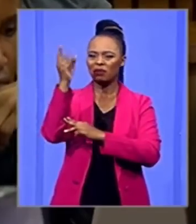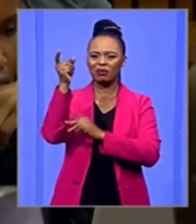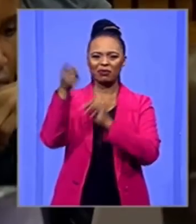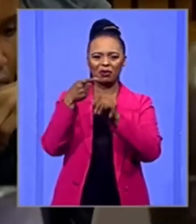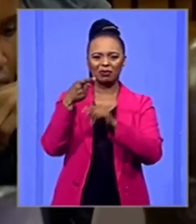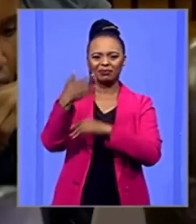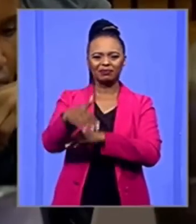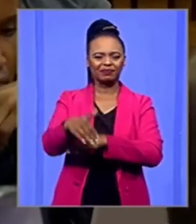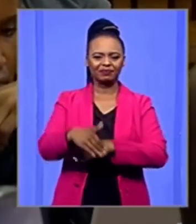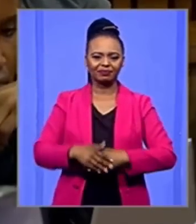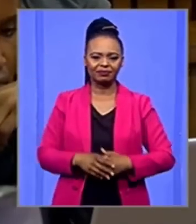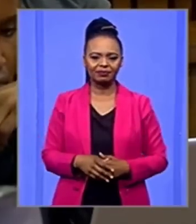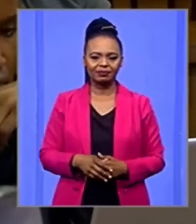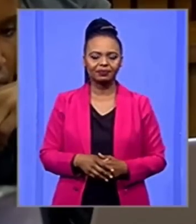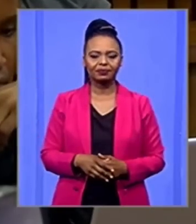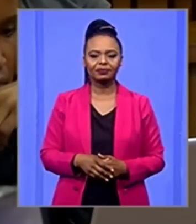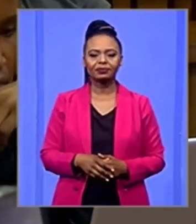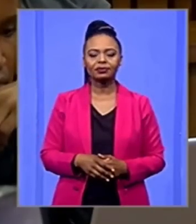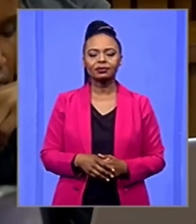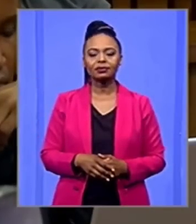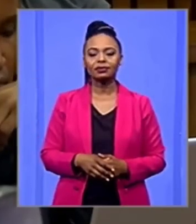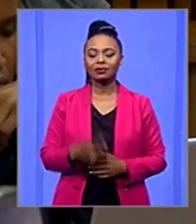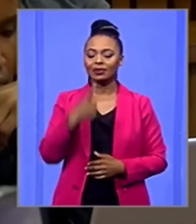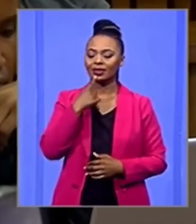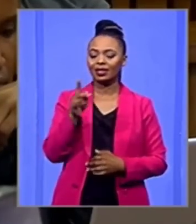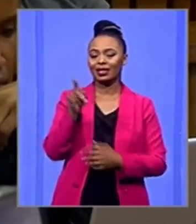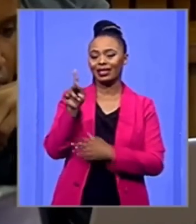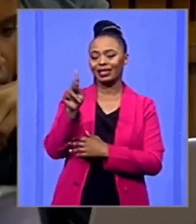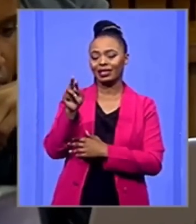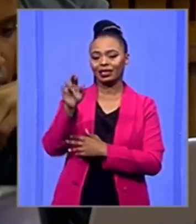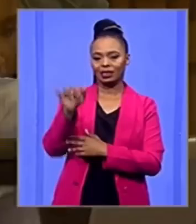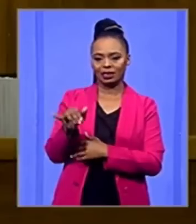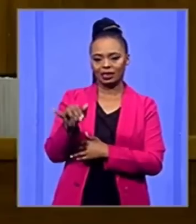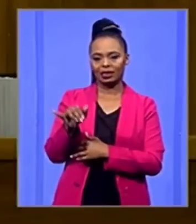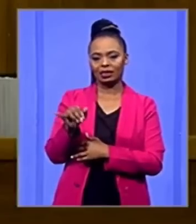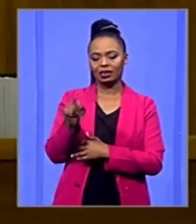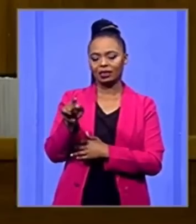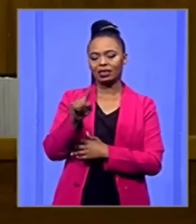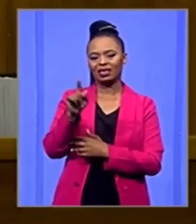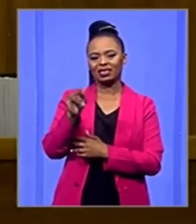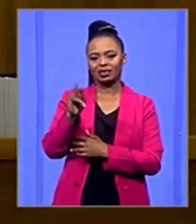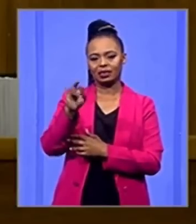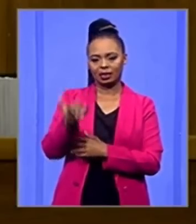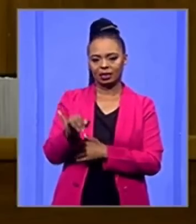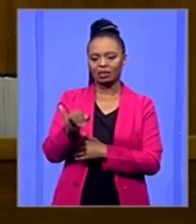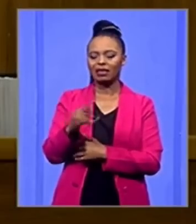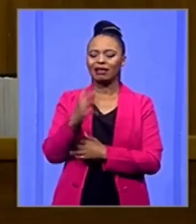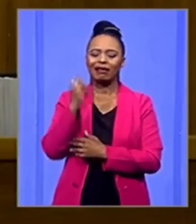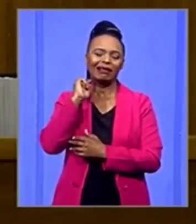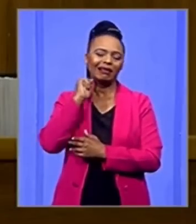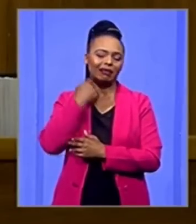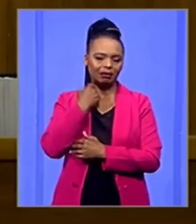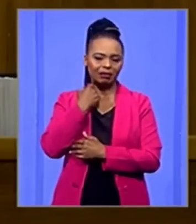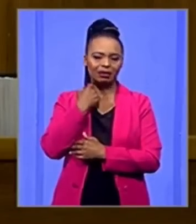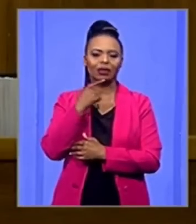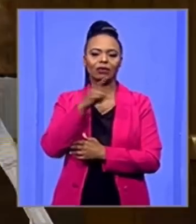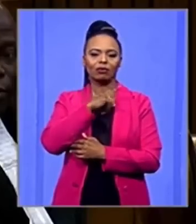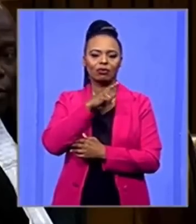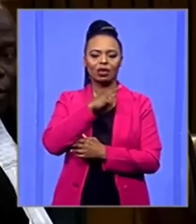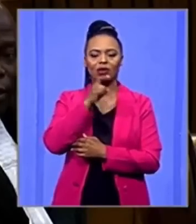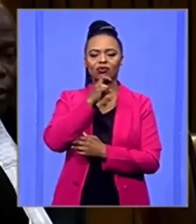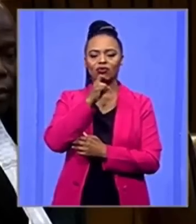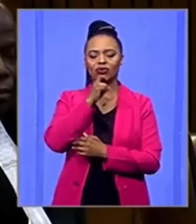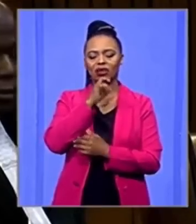go se sepelelana ga bohlatse bja Khumalo le go mosola ka go bolela maaka ka go šomiša maphodisa bjalo ka sehlare sa ntšhirela nakong ya ge ba